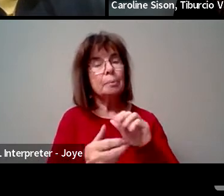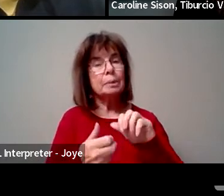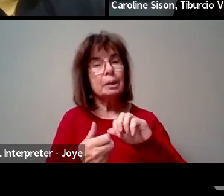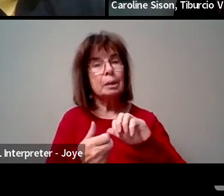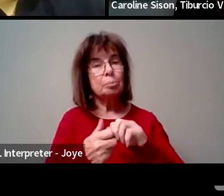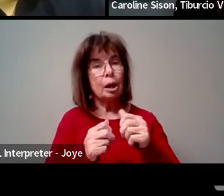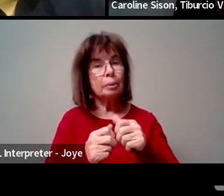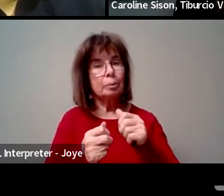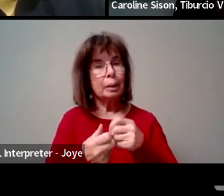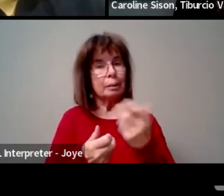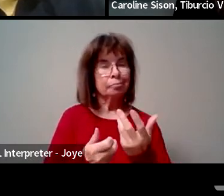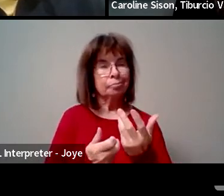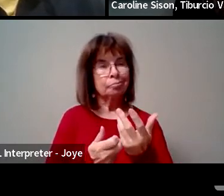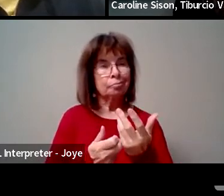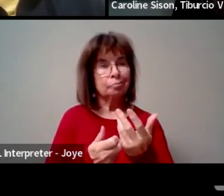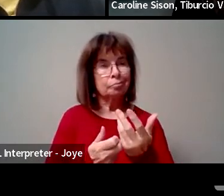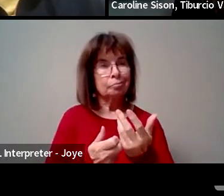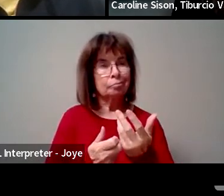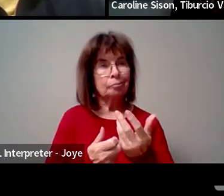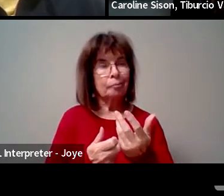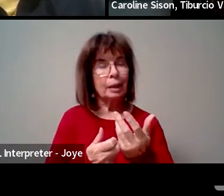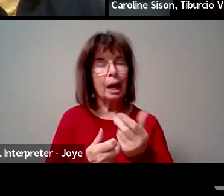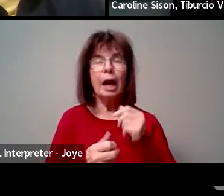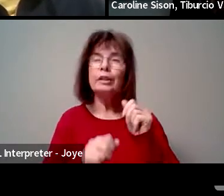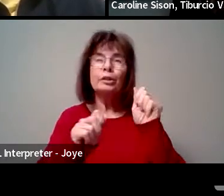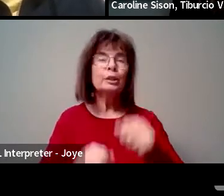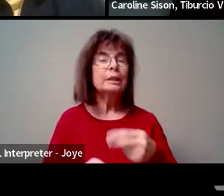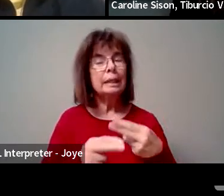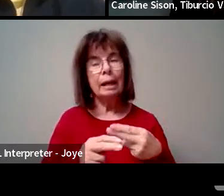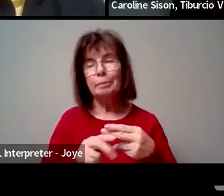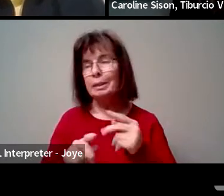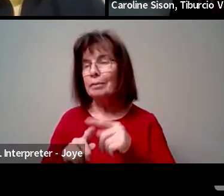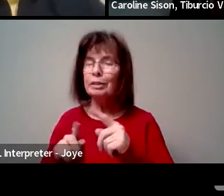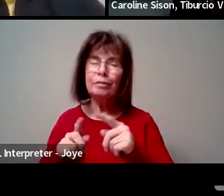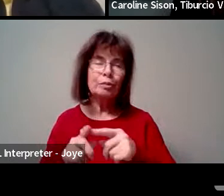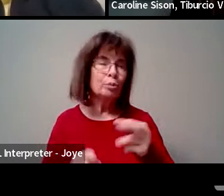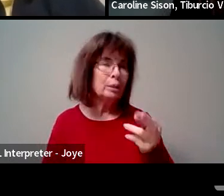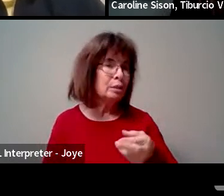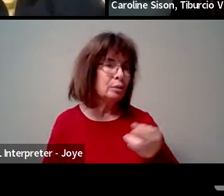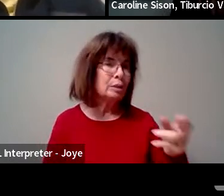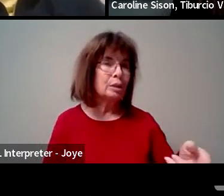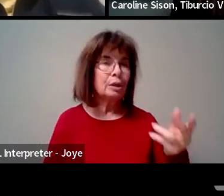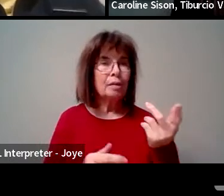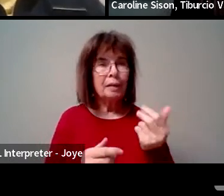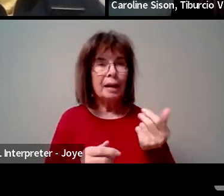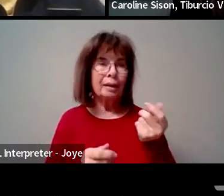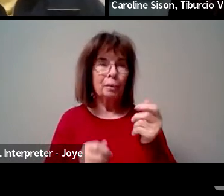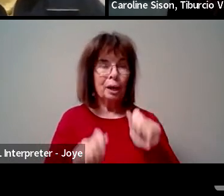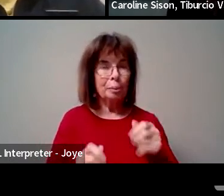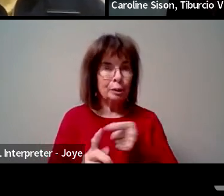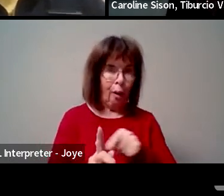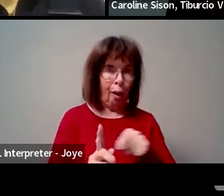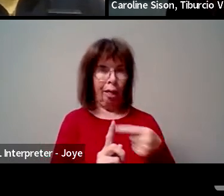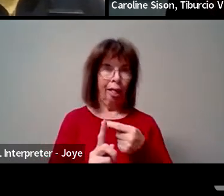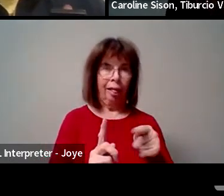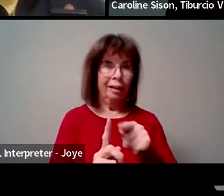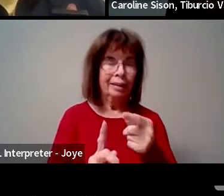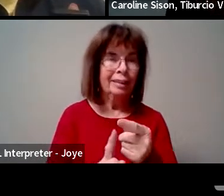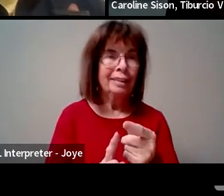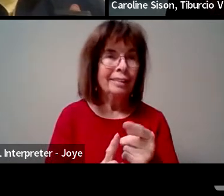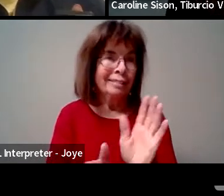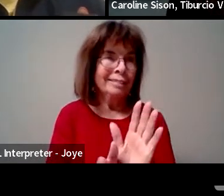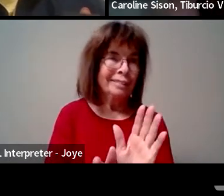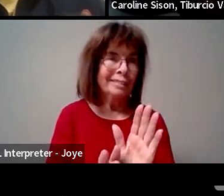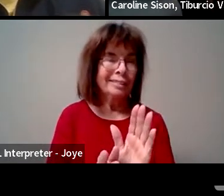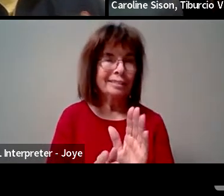communities. And I could, you know, name a number of different resources that we're able to finagle that have hoops that, you